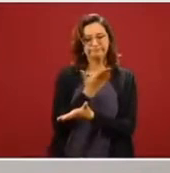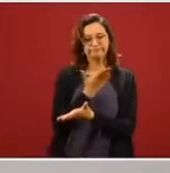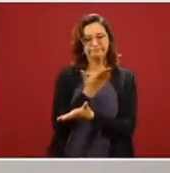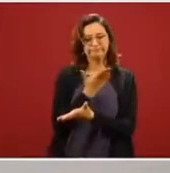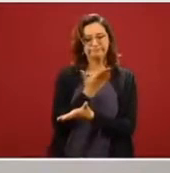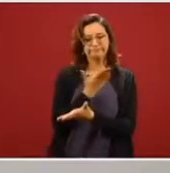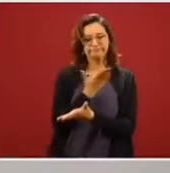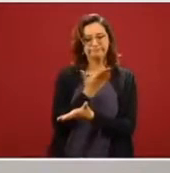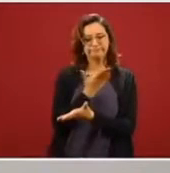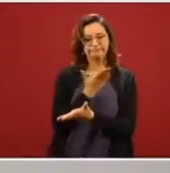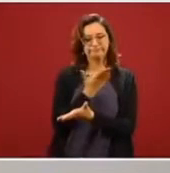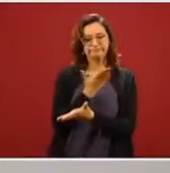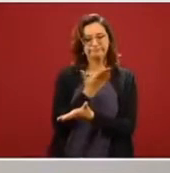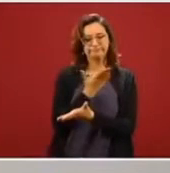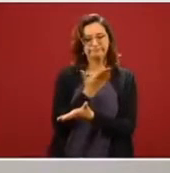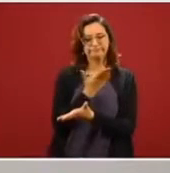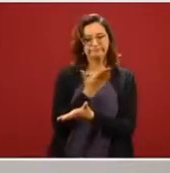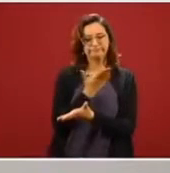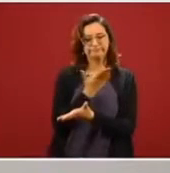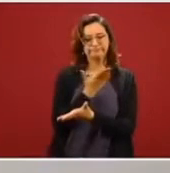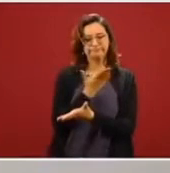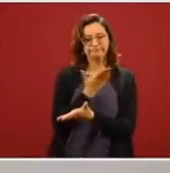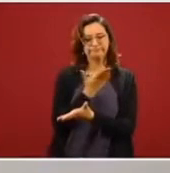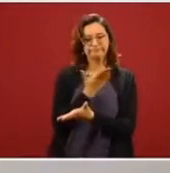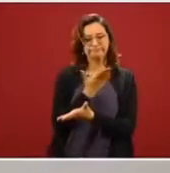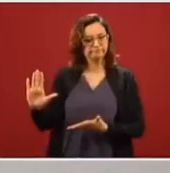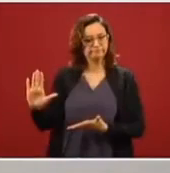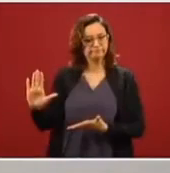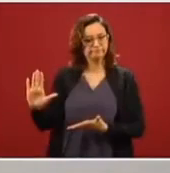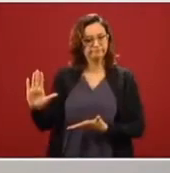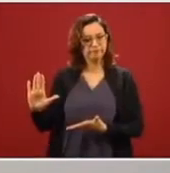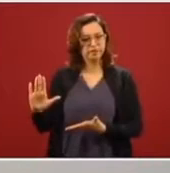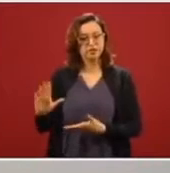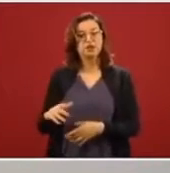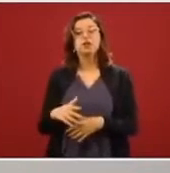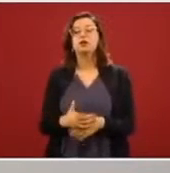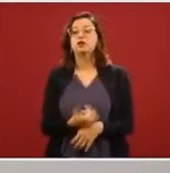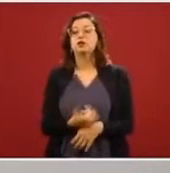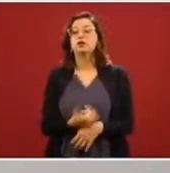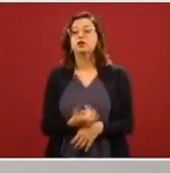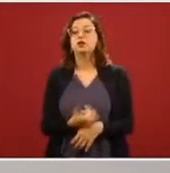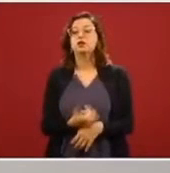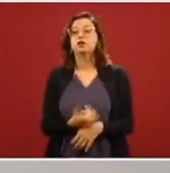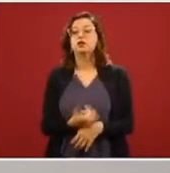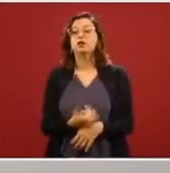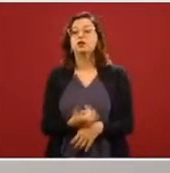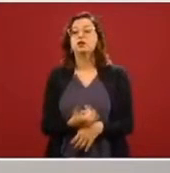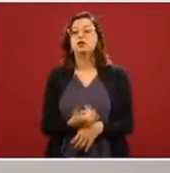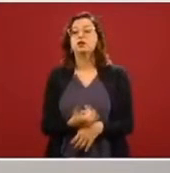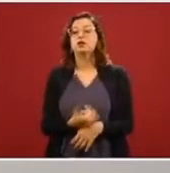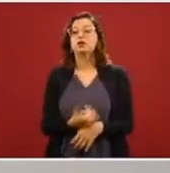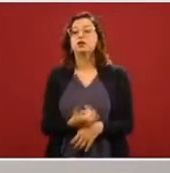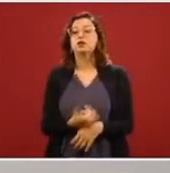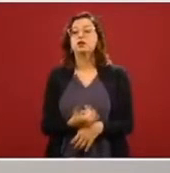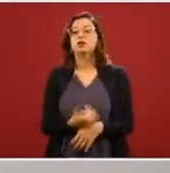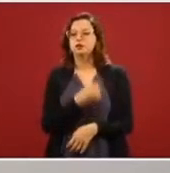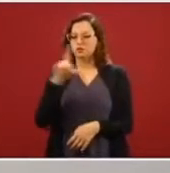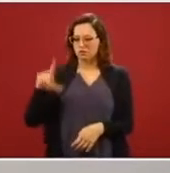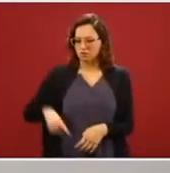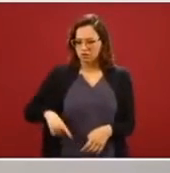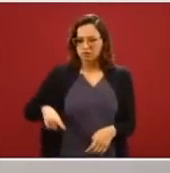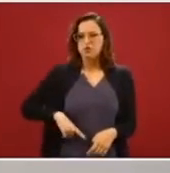which we are required to have actions por parte del gobierno, on the behalf of the